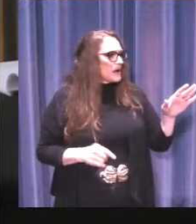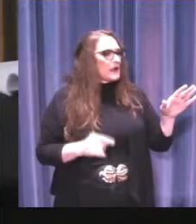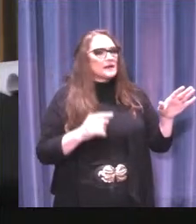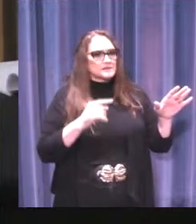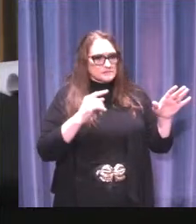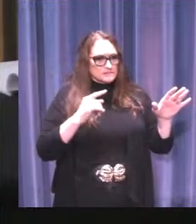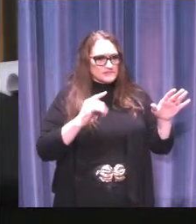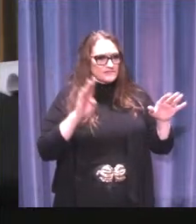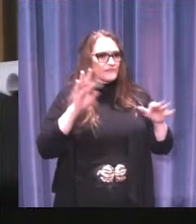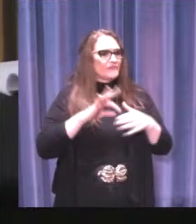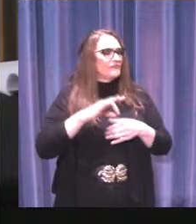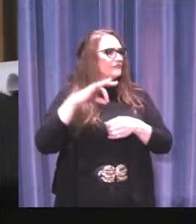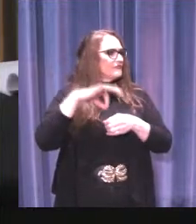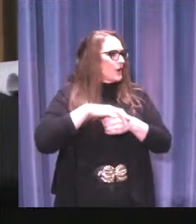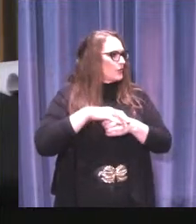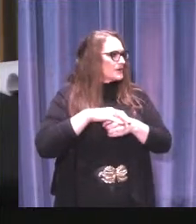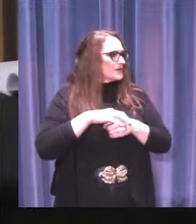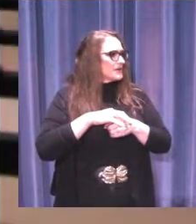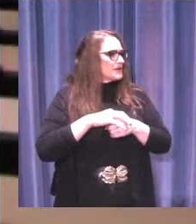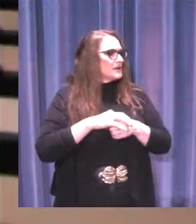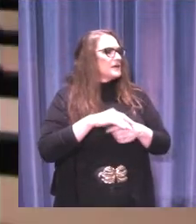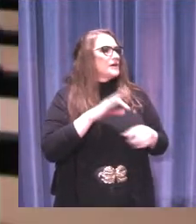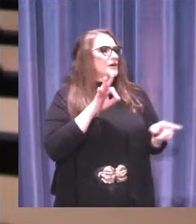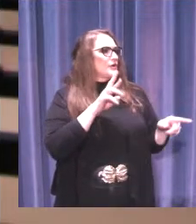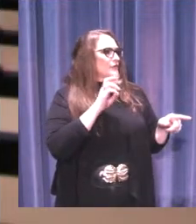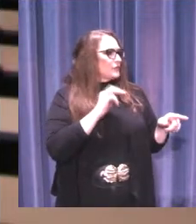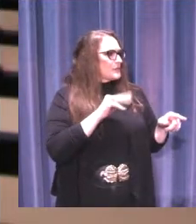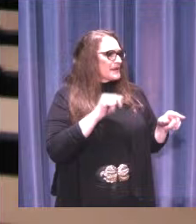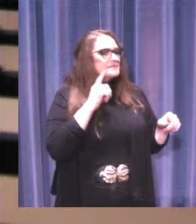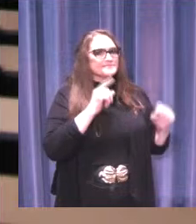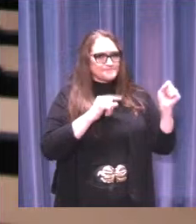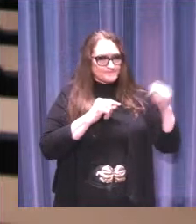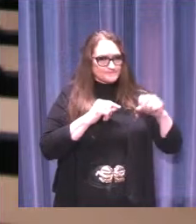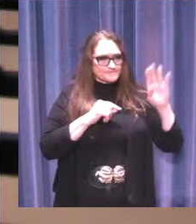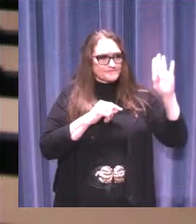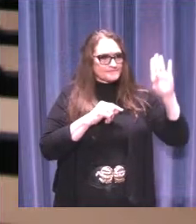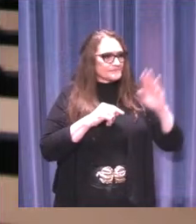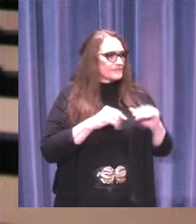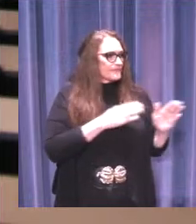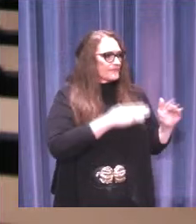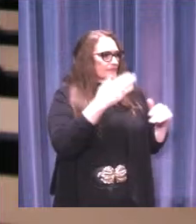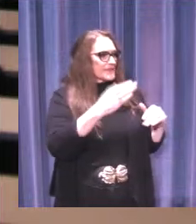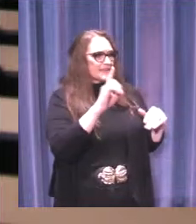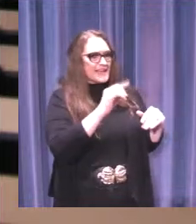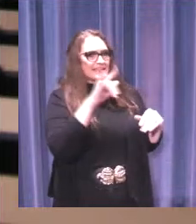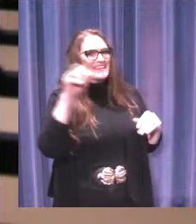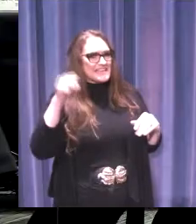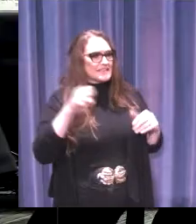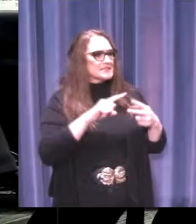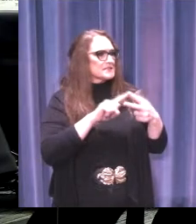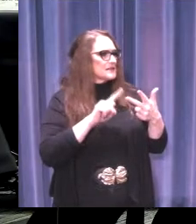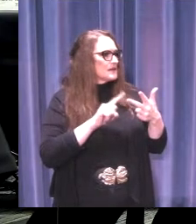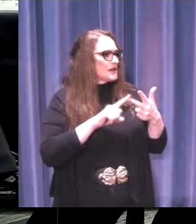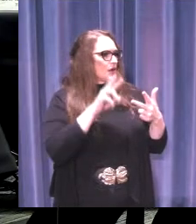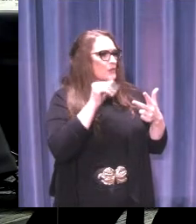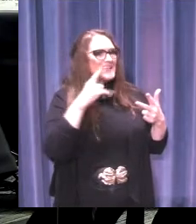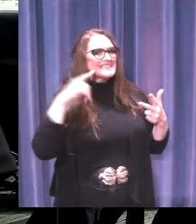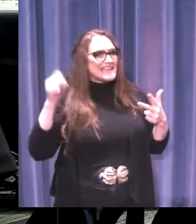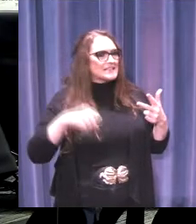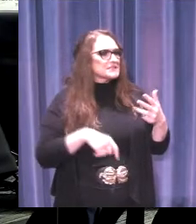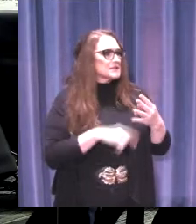call vote. Trustee Freeman. Aye. Trustee Daly. Yes. Trustee Reyes.